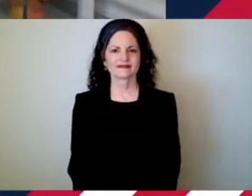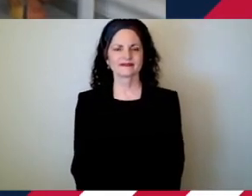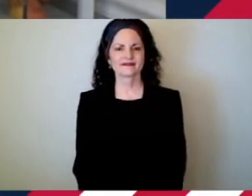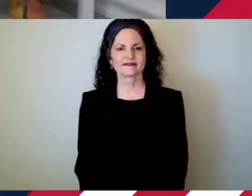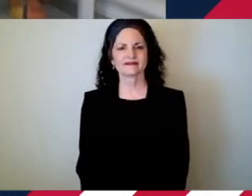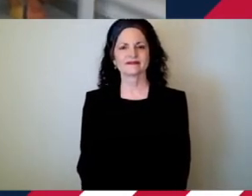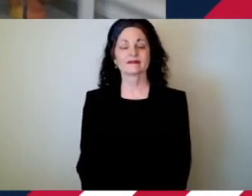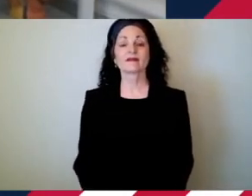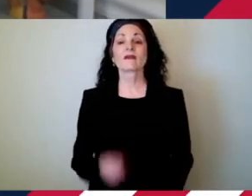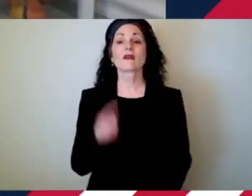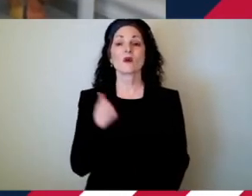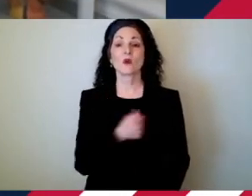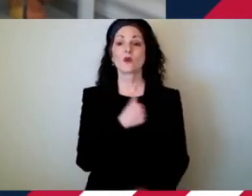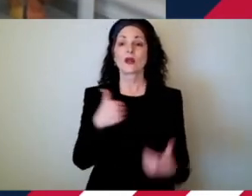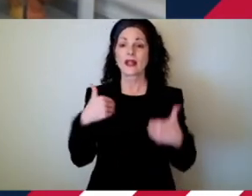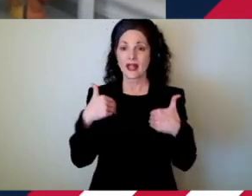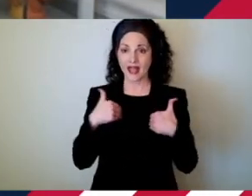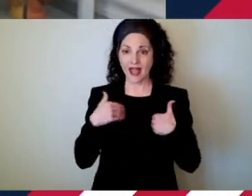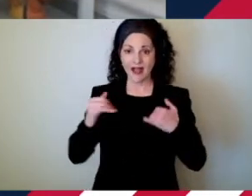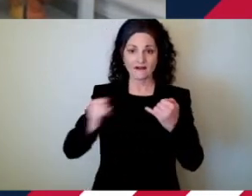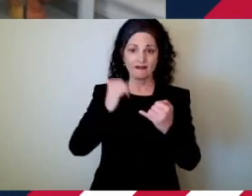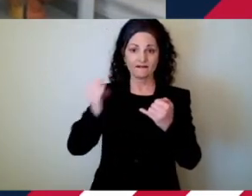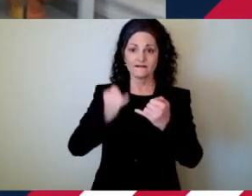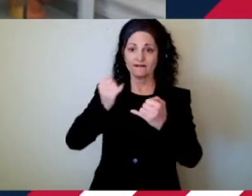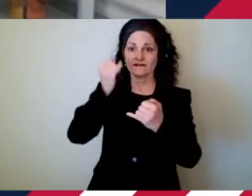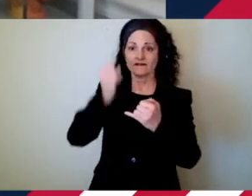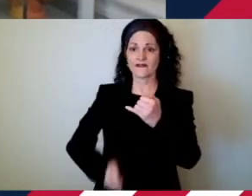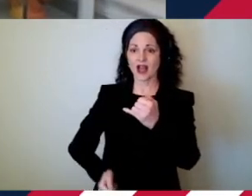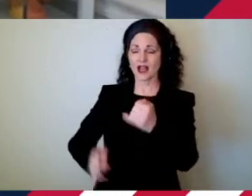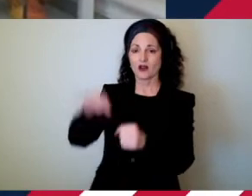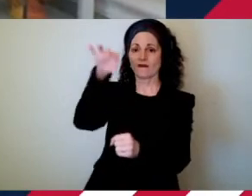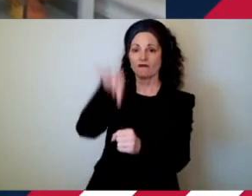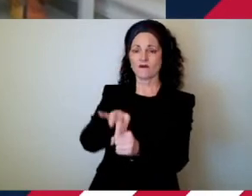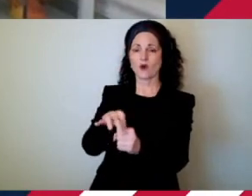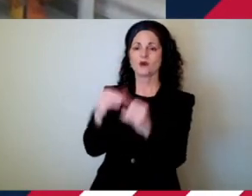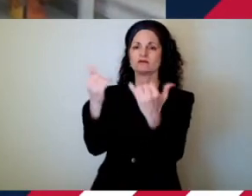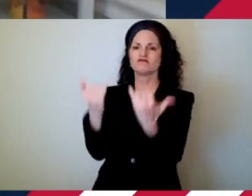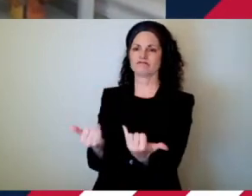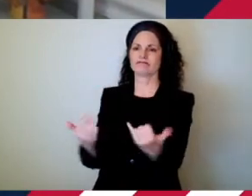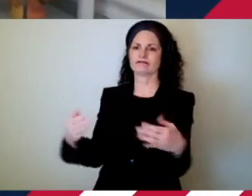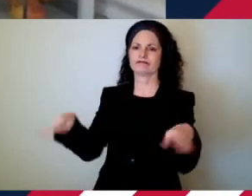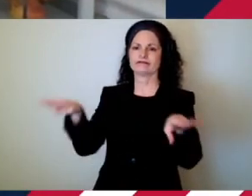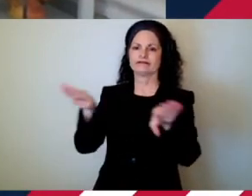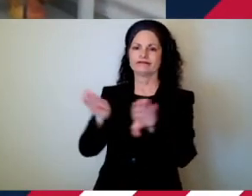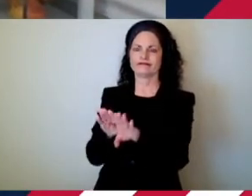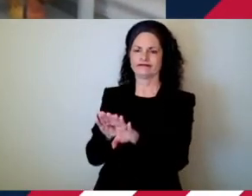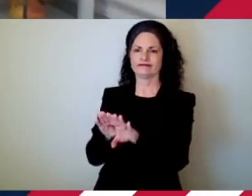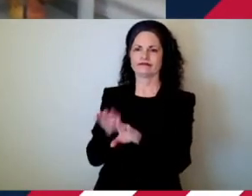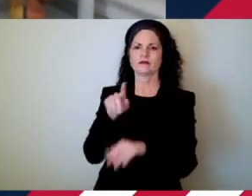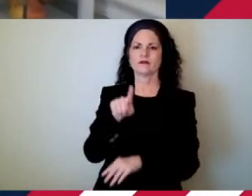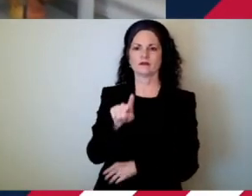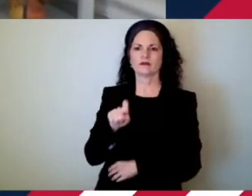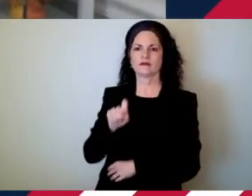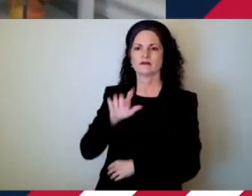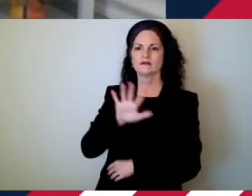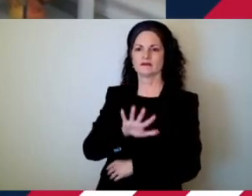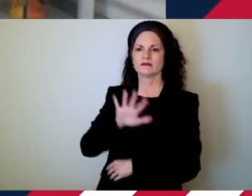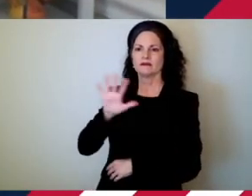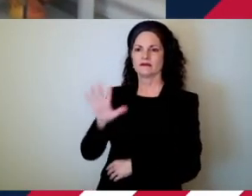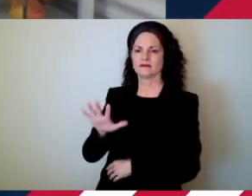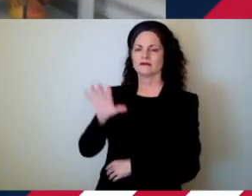We have a final vote. We're closing the vote. We have a final vote of 155 yes,